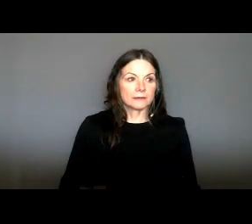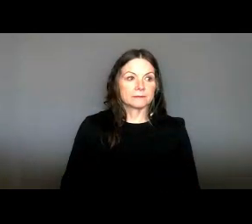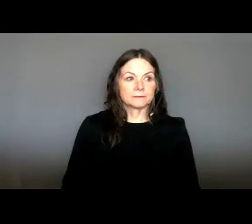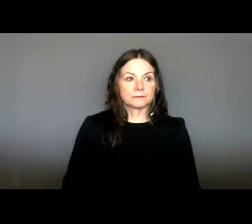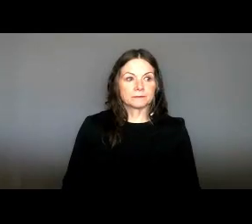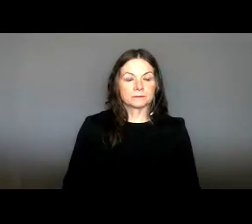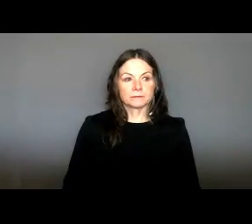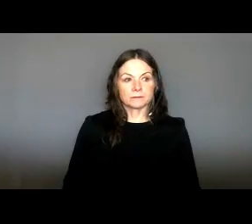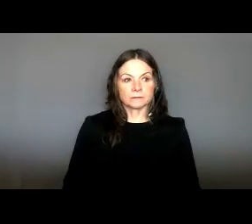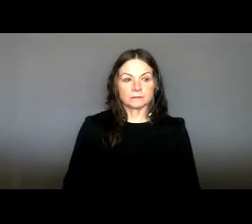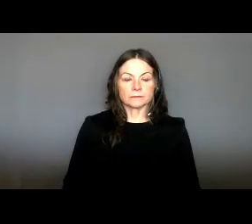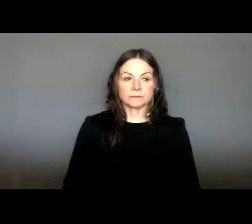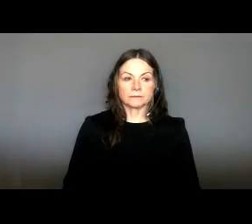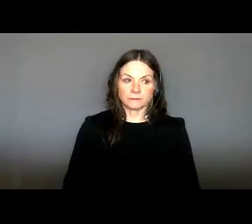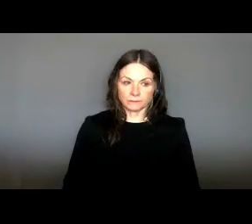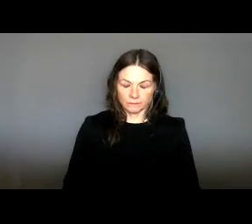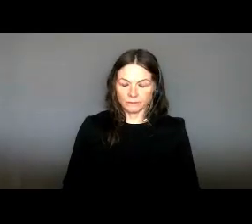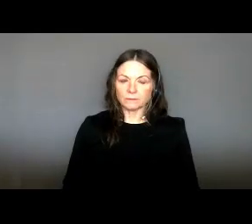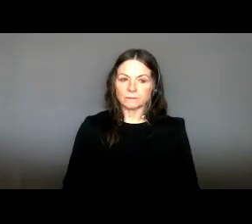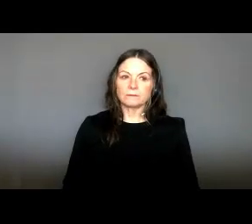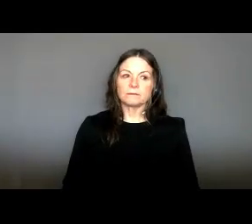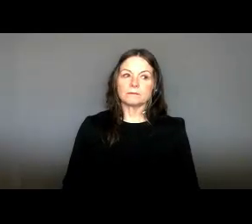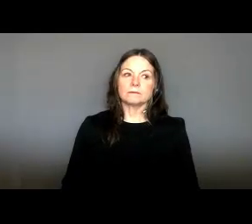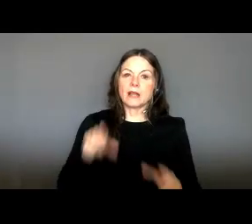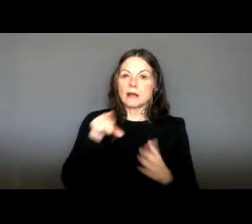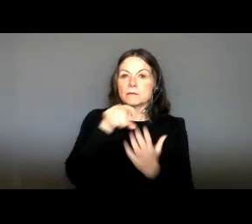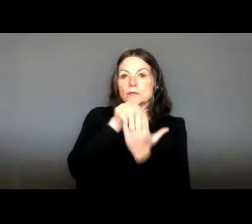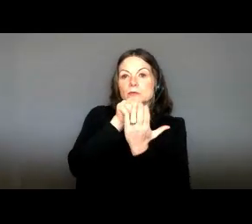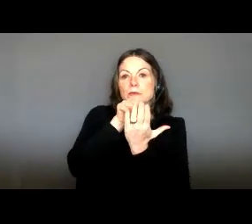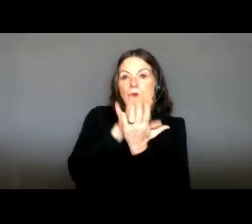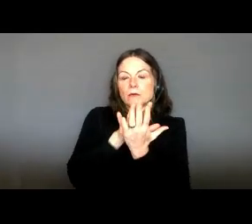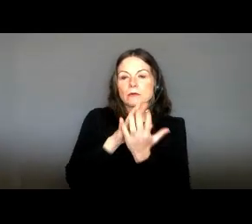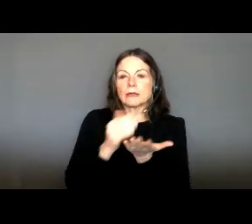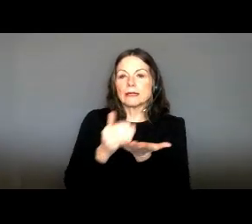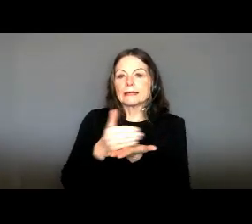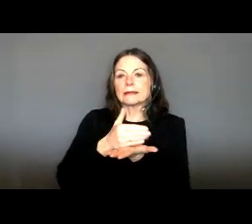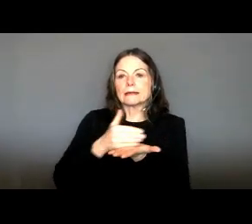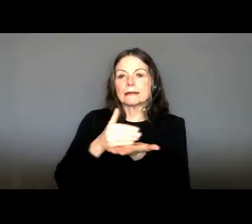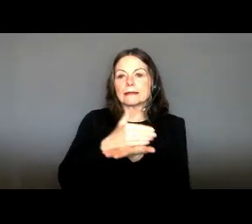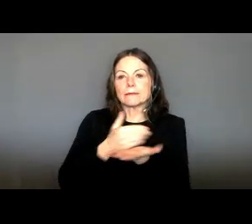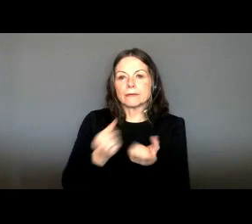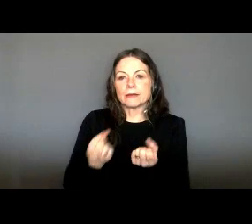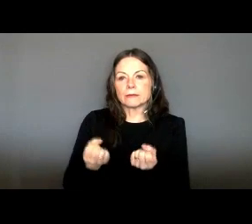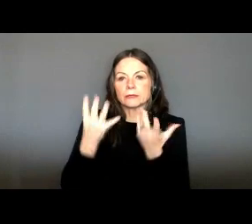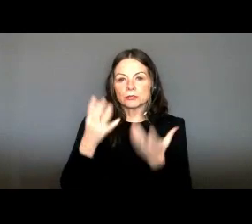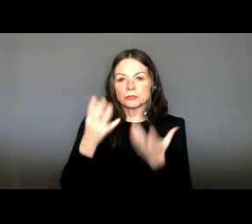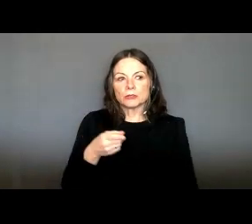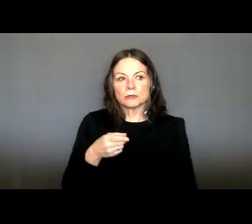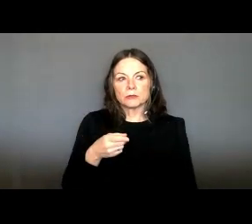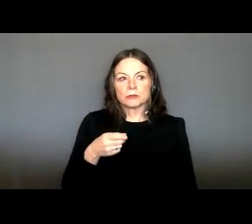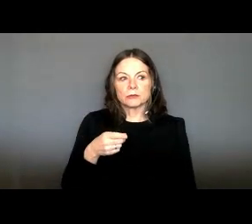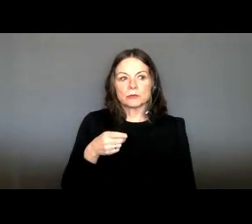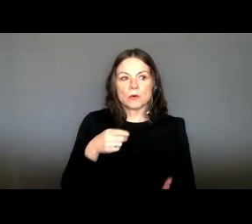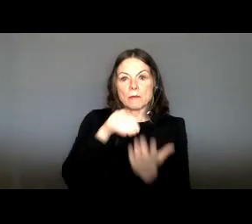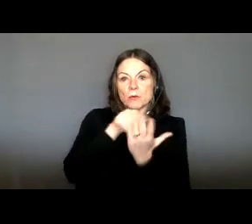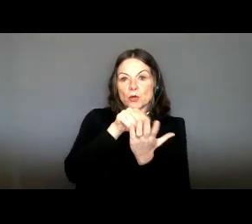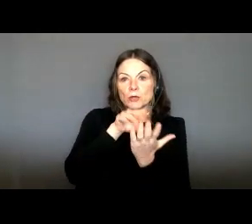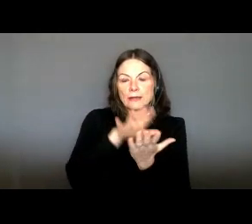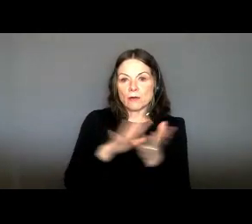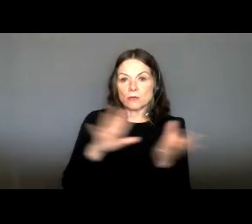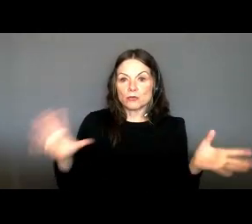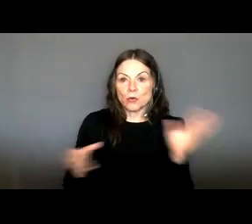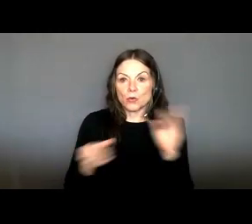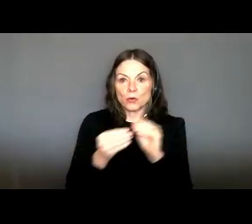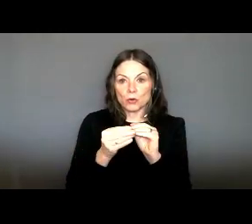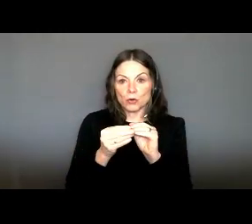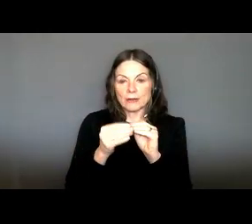I am supposed to answer the income, and I'm responding here to the question of total household together,